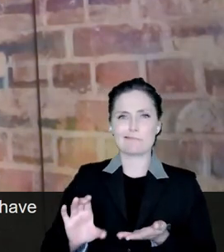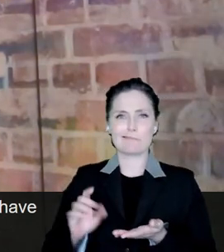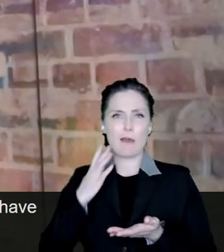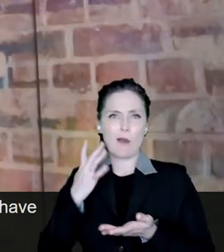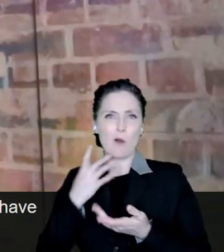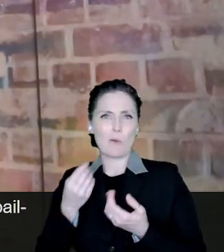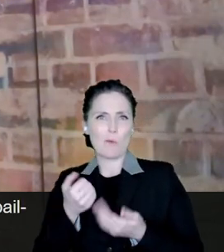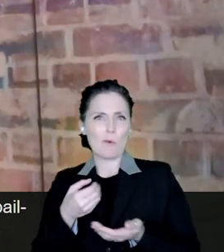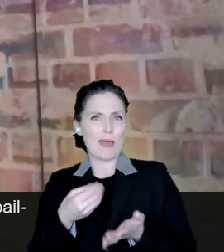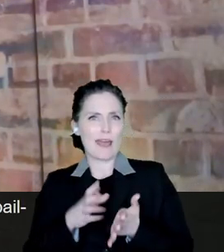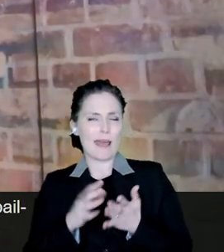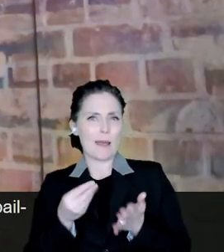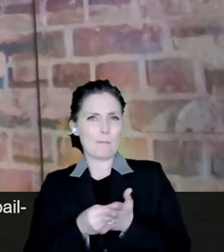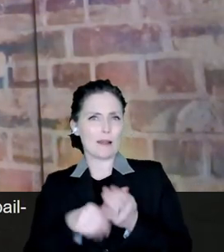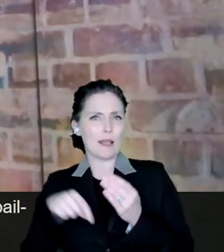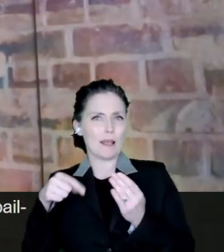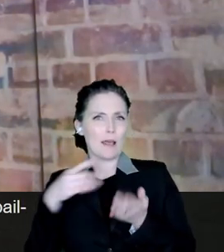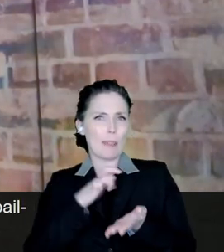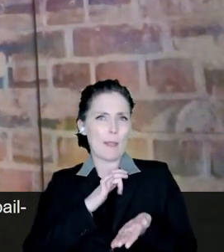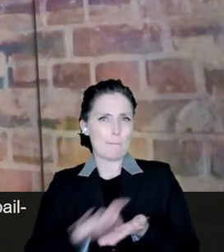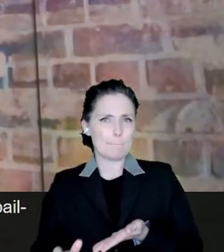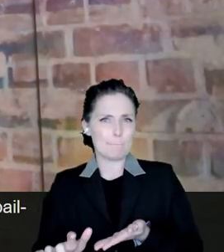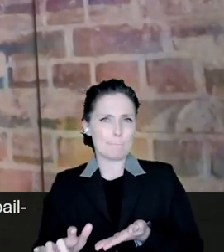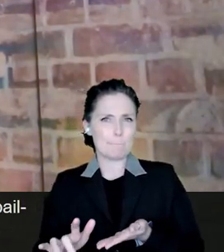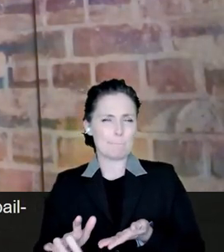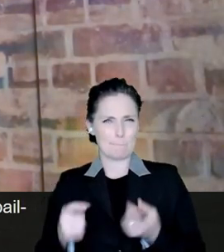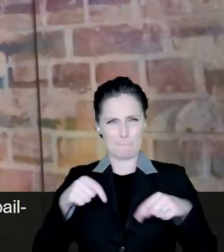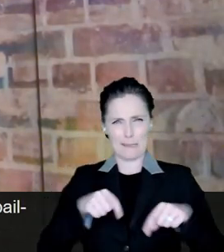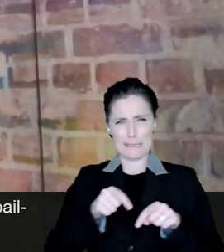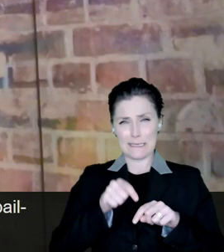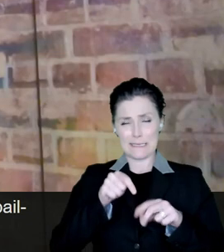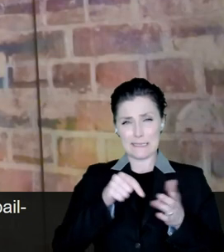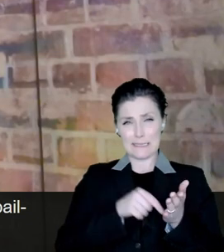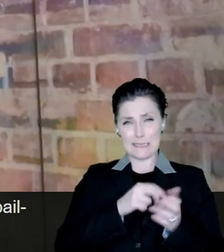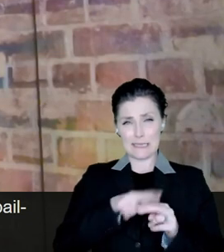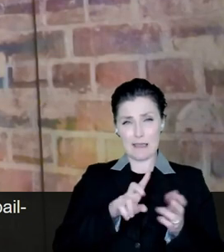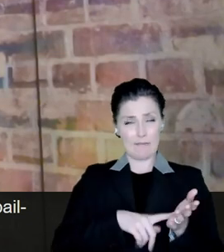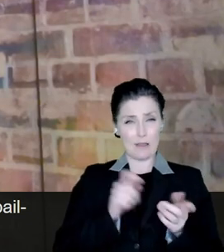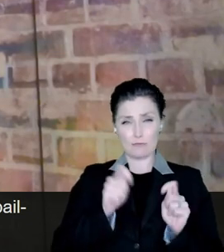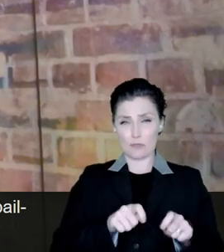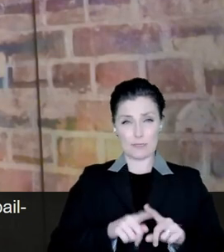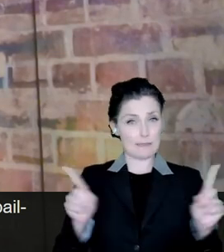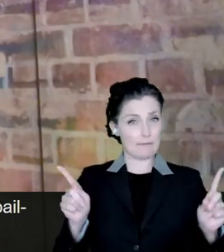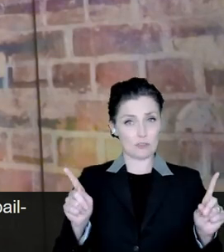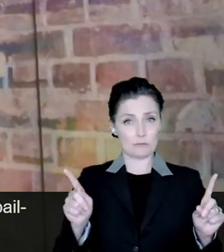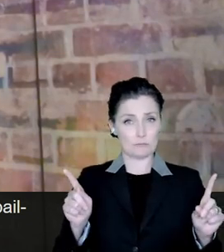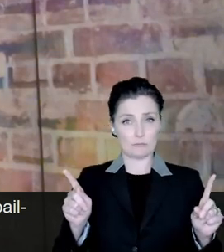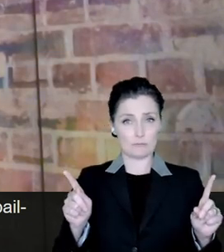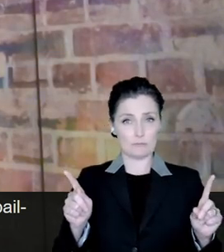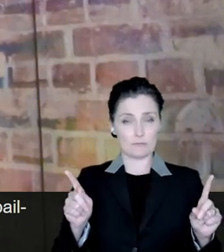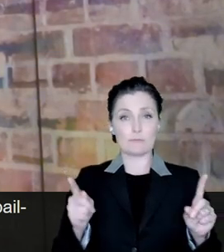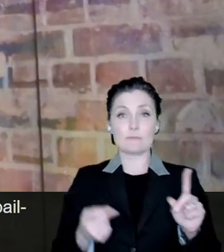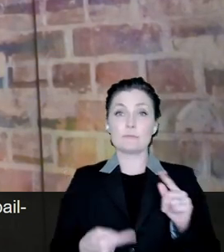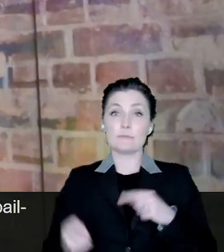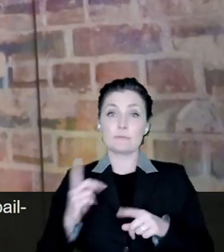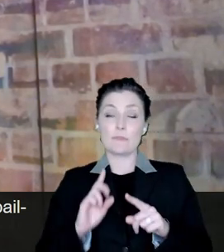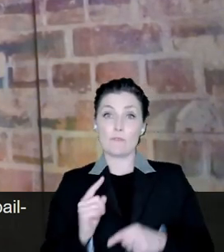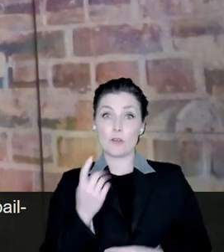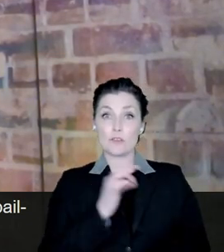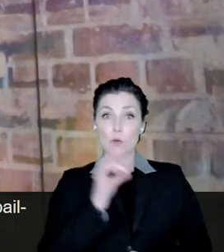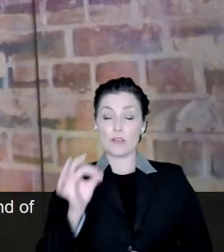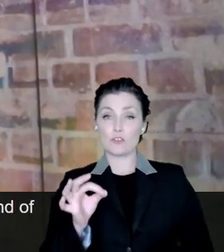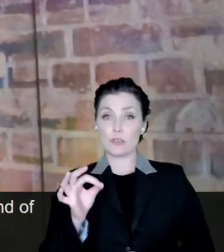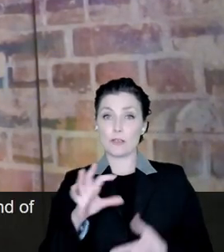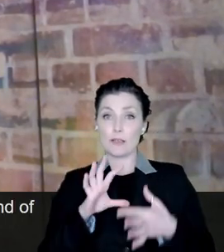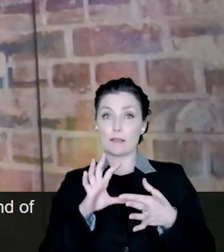seems to be treated differently. And going back to, I think, even Javier in the first round of questioning, talking about some of the investment